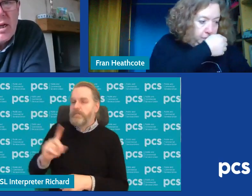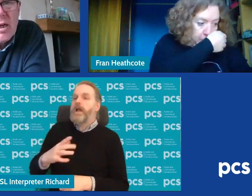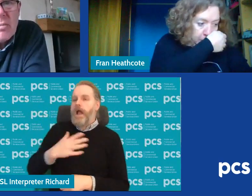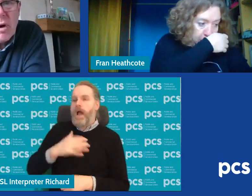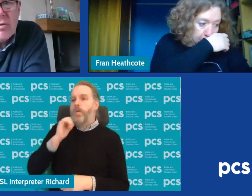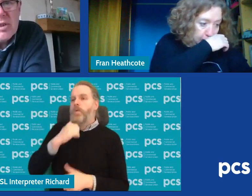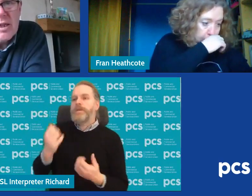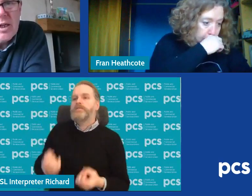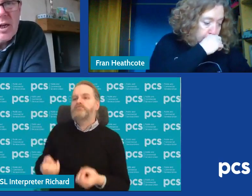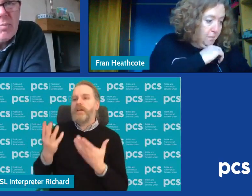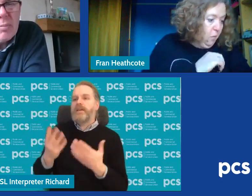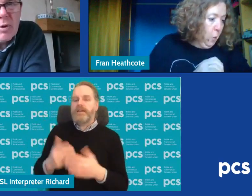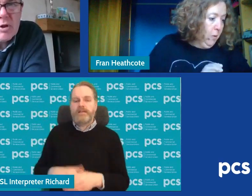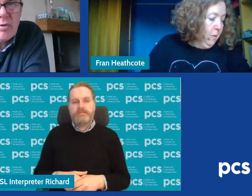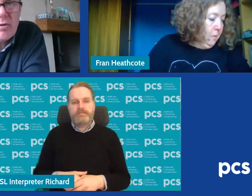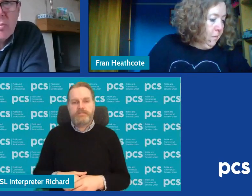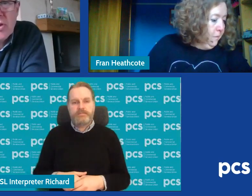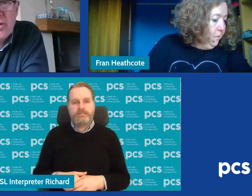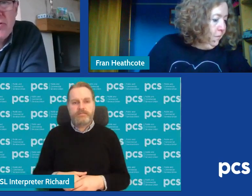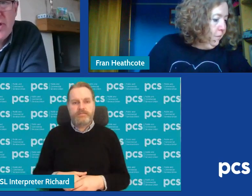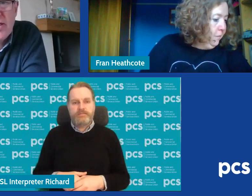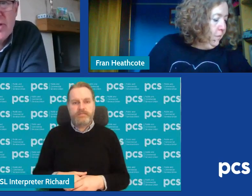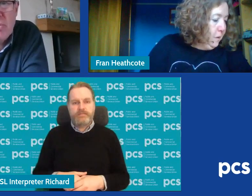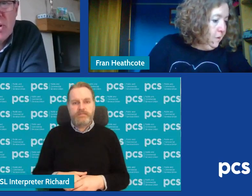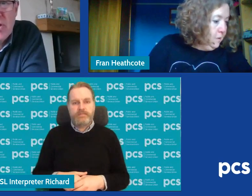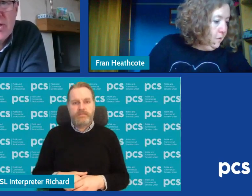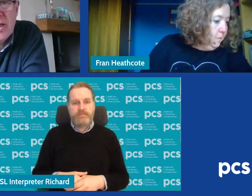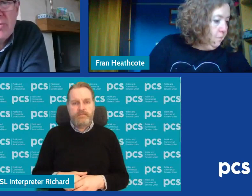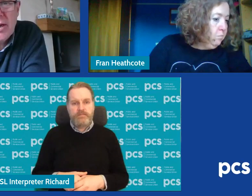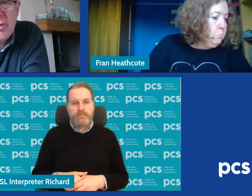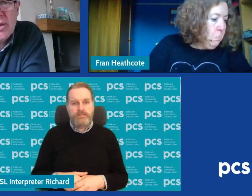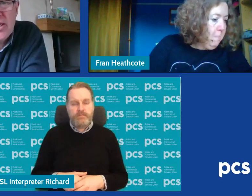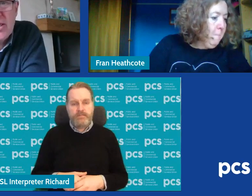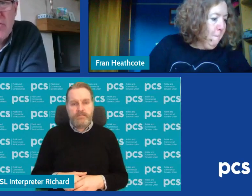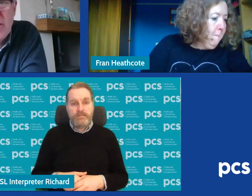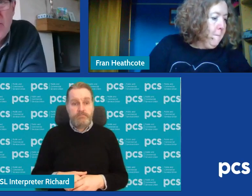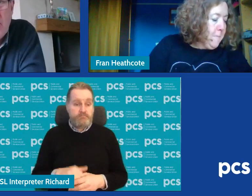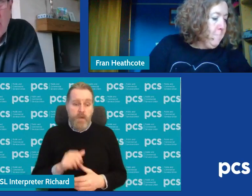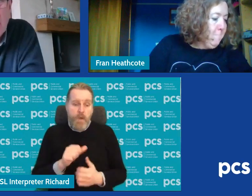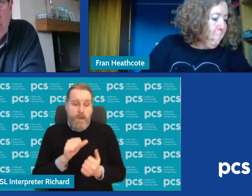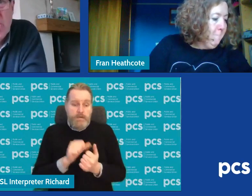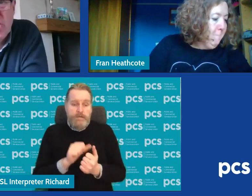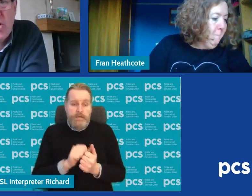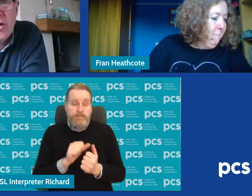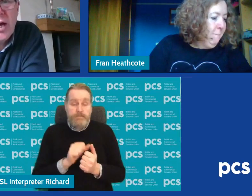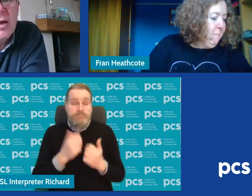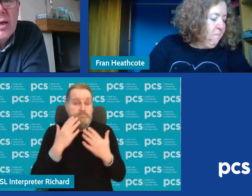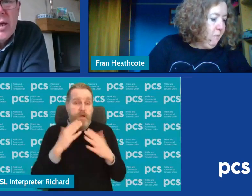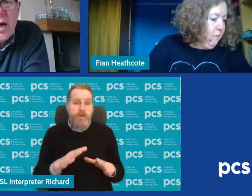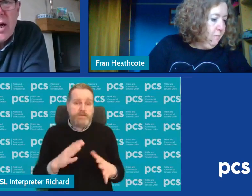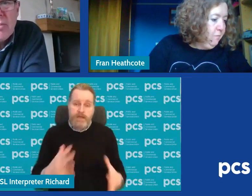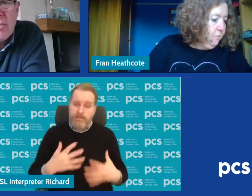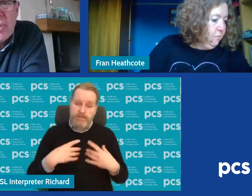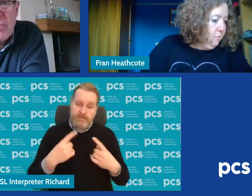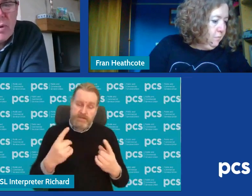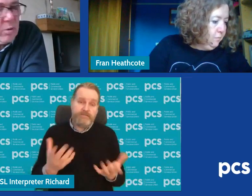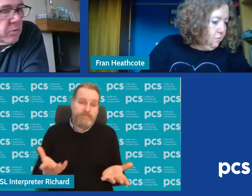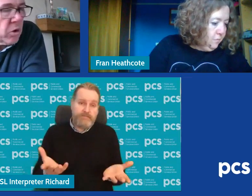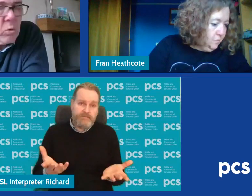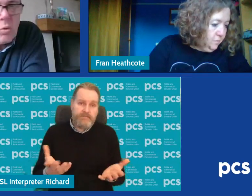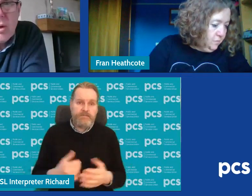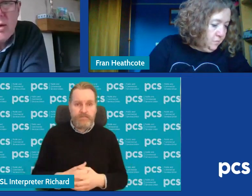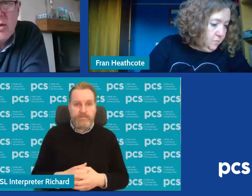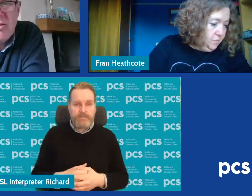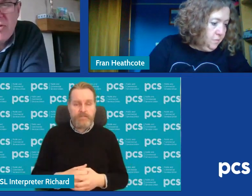day. But obviously people also have the option if leave is booked to keep that going as leave, and the employer should honour that.